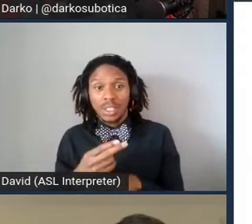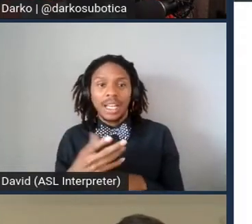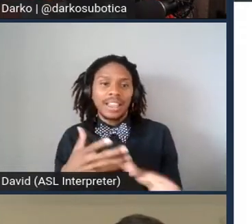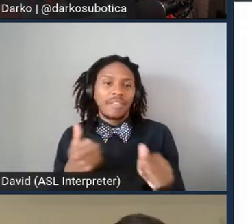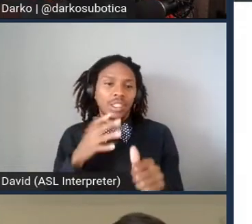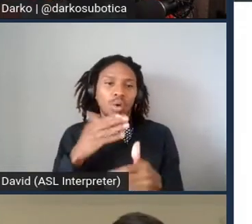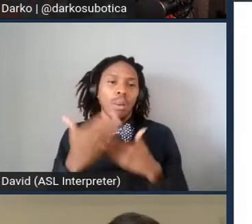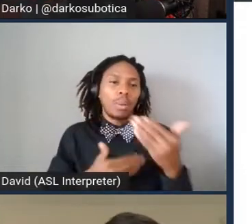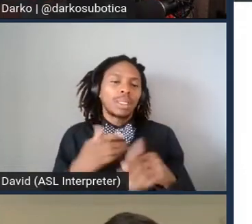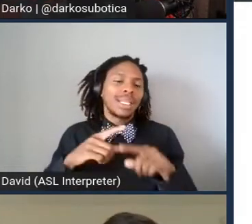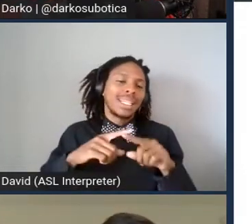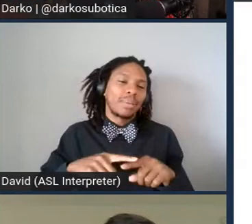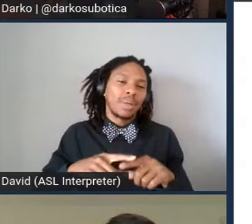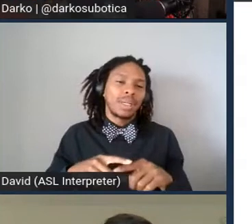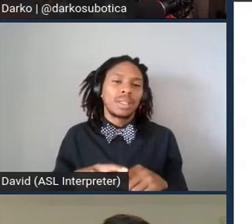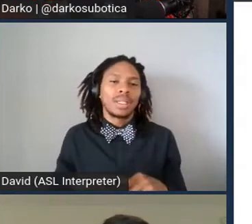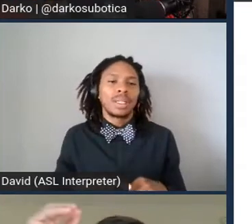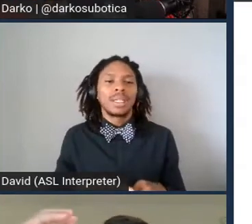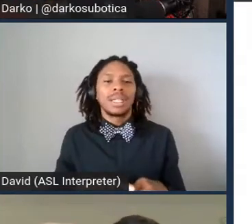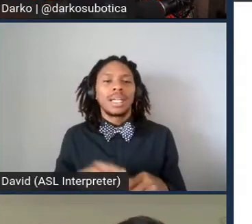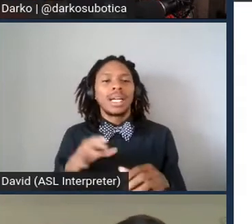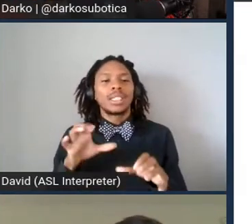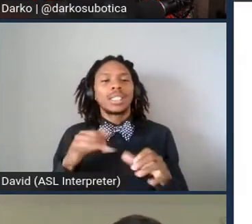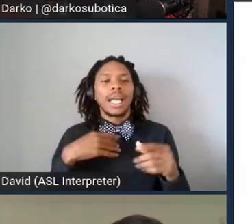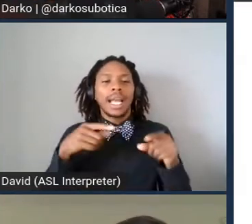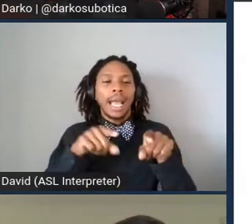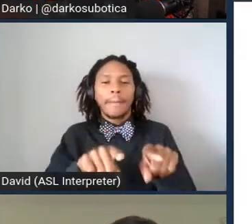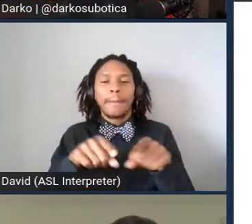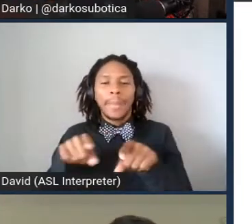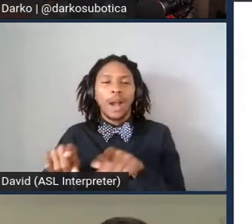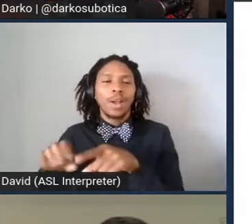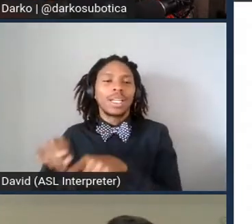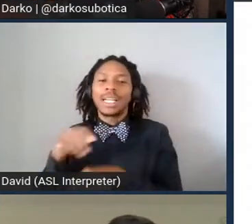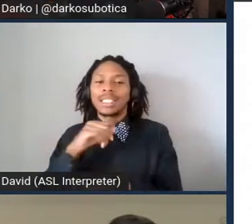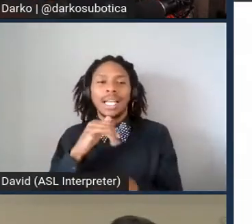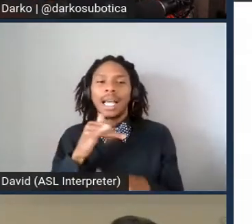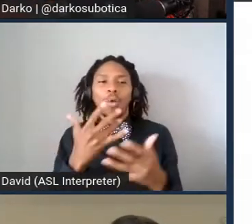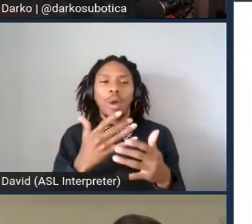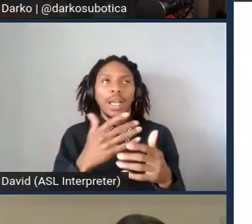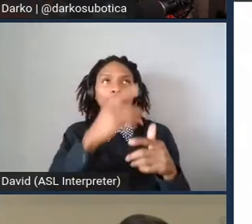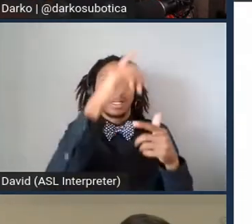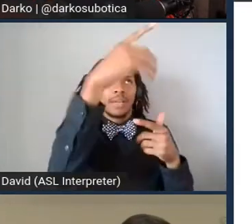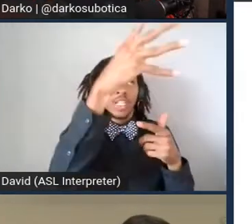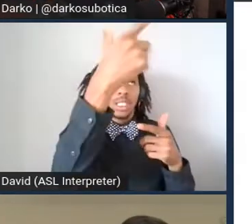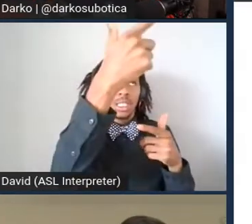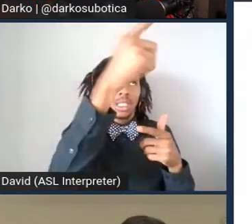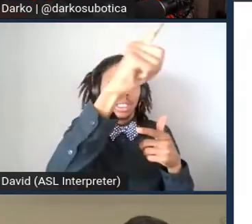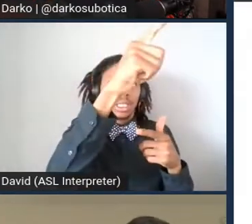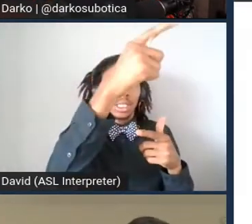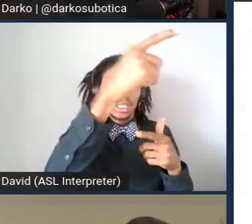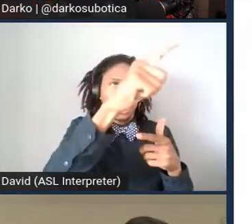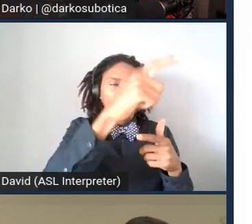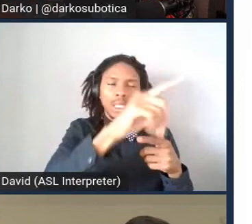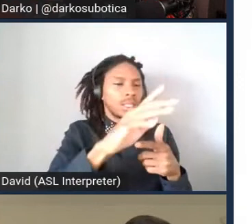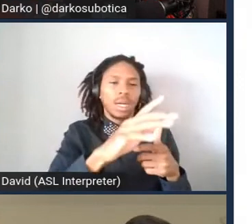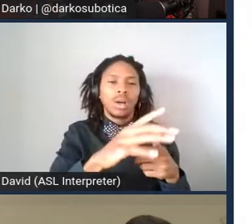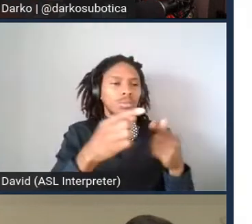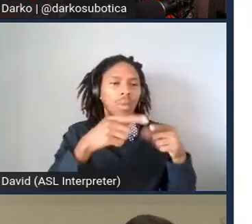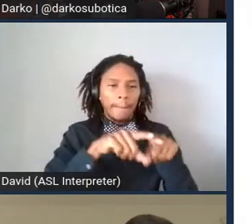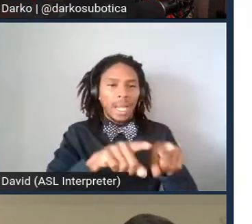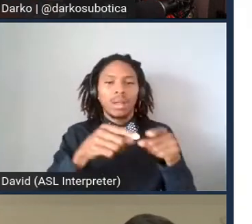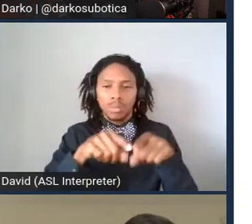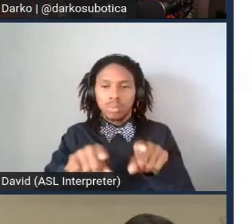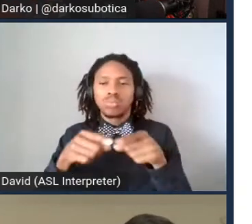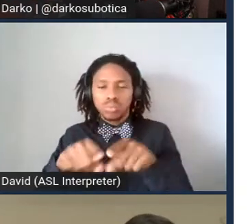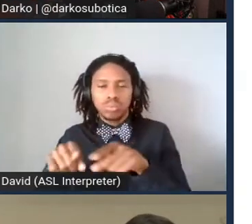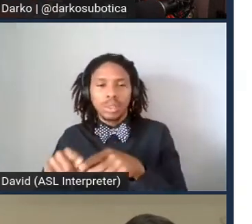process depending. It does it in parallel, so it's not like waiting for one to get done and then doing the other. But it is running